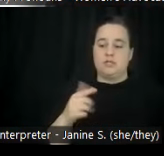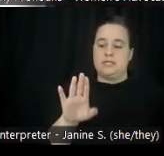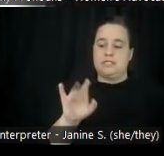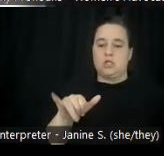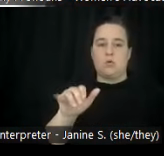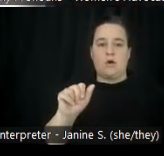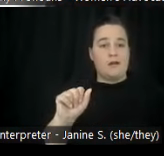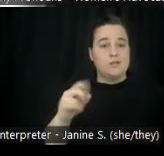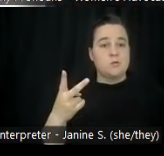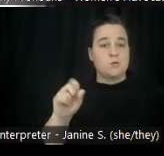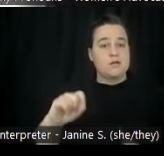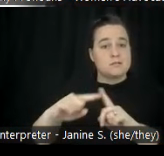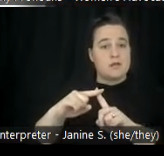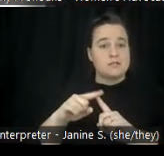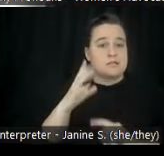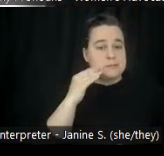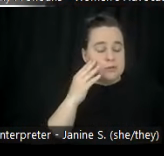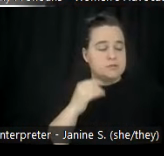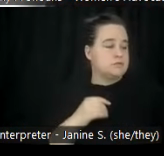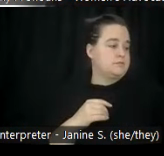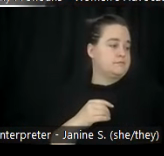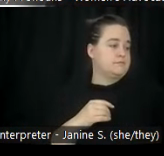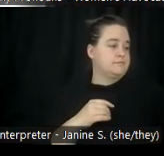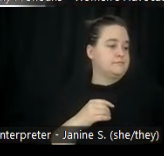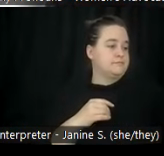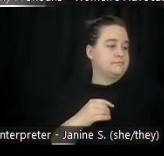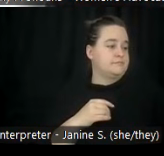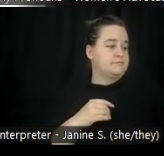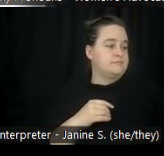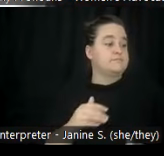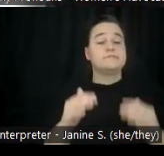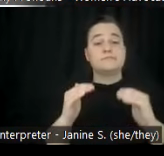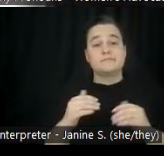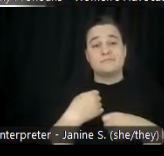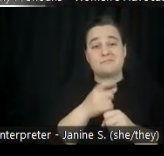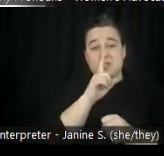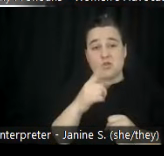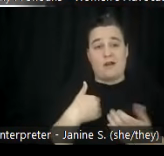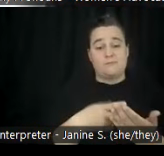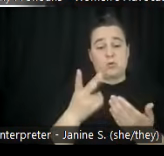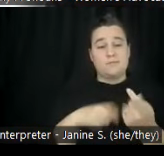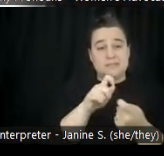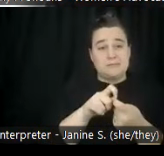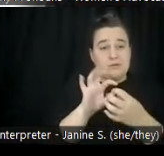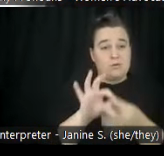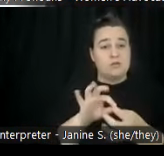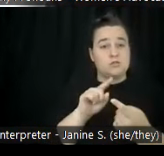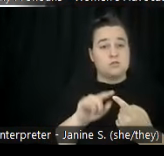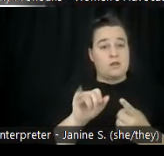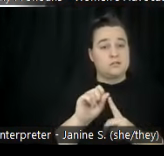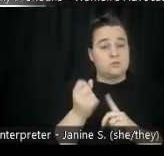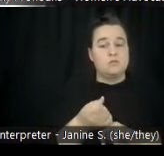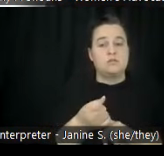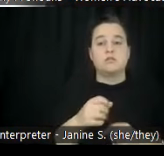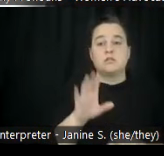in particular experience, and also making sure that there are programming specific, because there's a lot of them that are